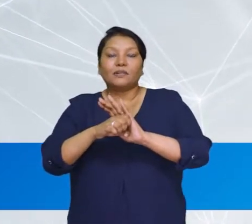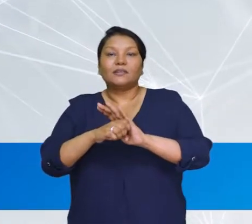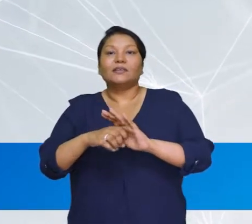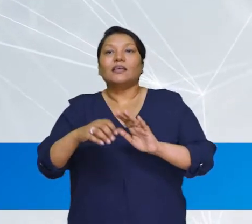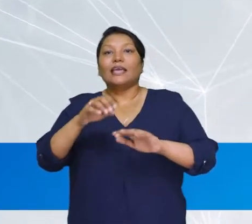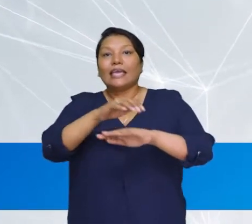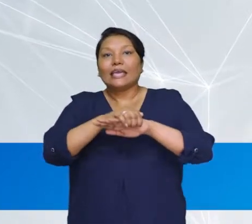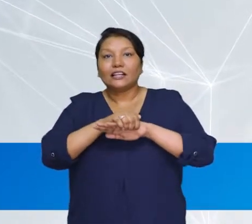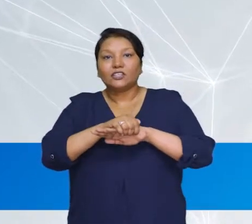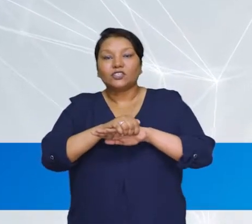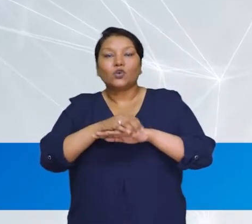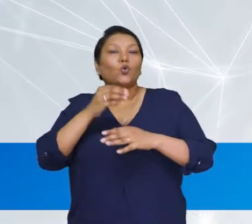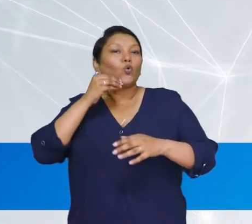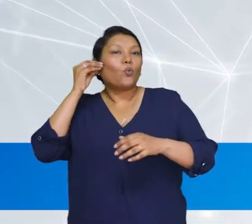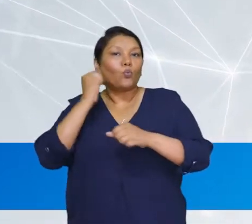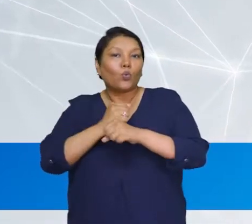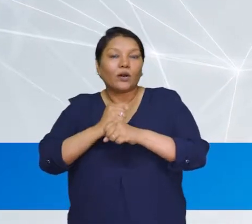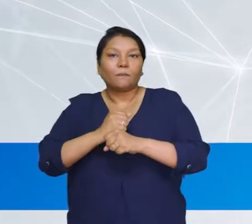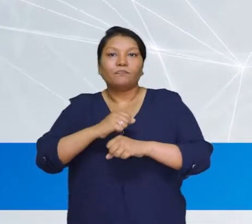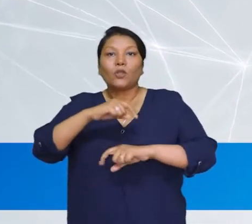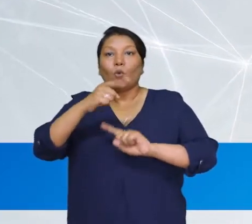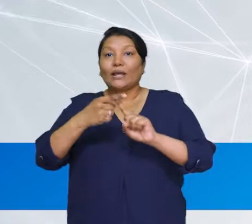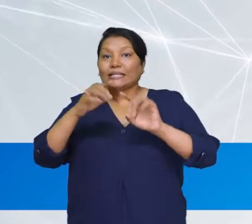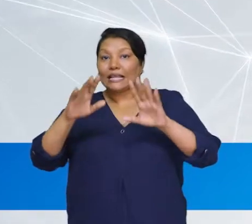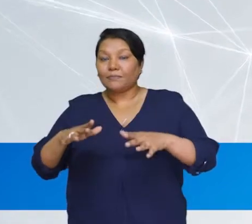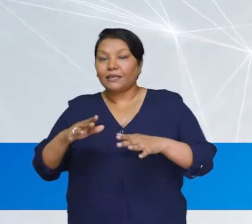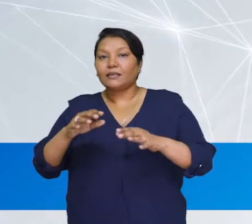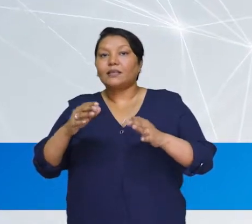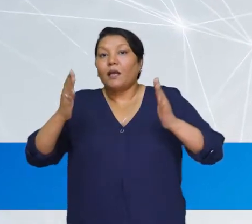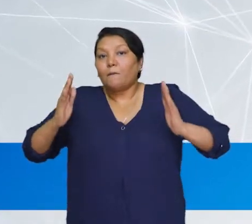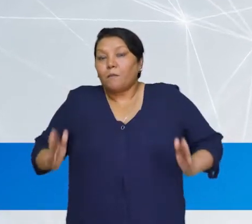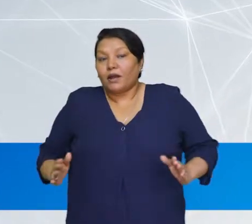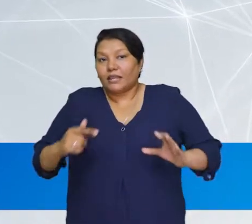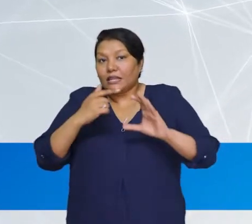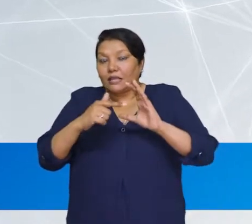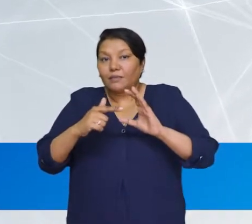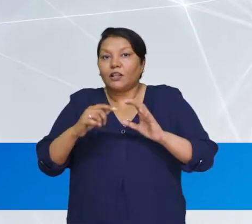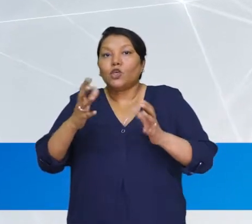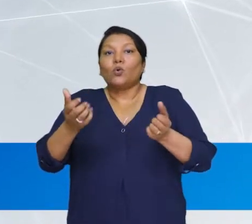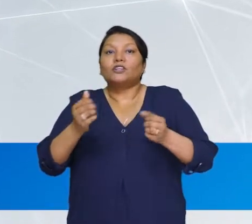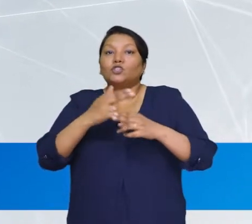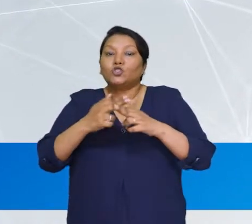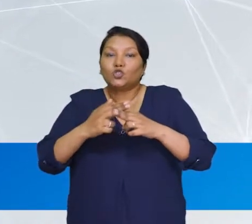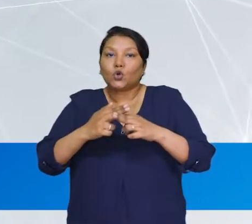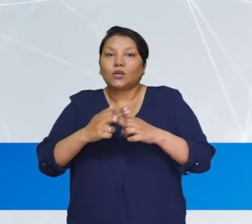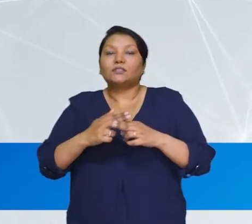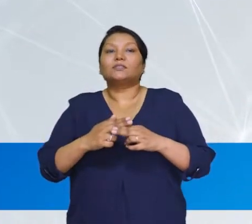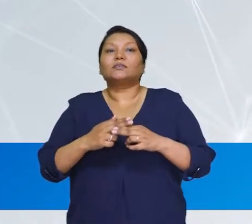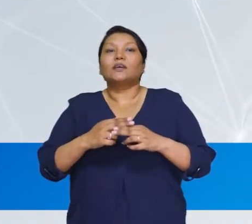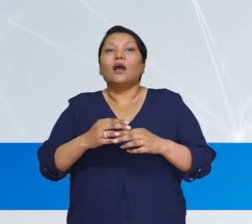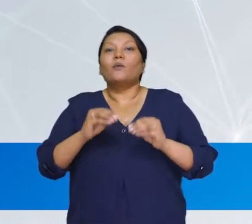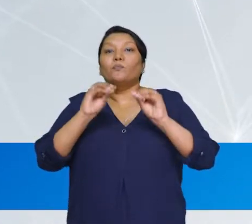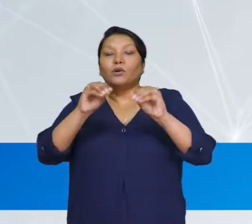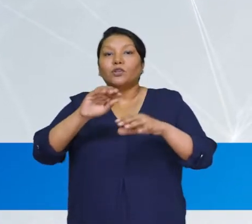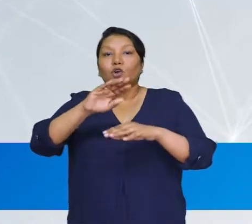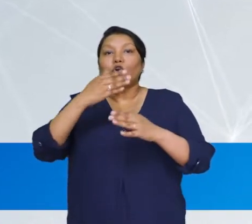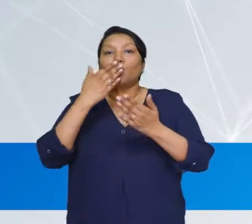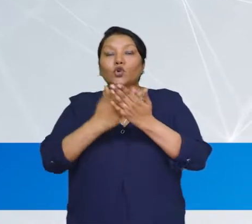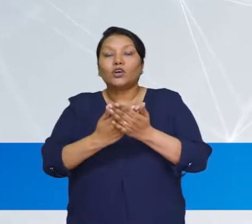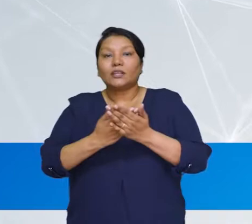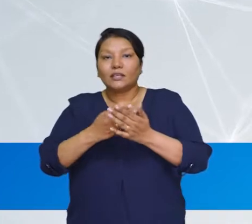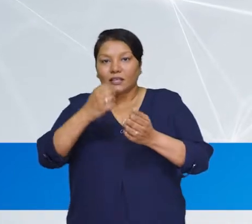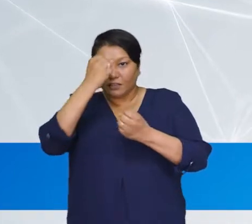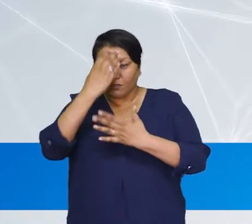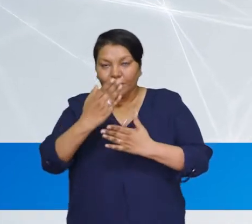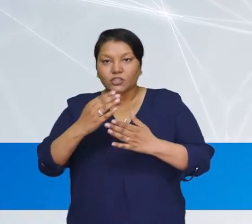be English assignment for March the 11th. When writing the body of your email, you would want it to be as short and precise as